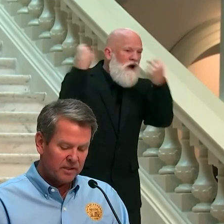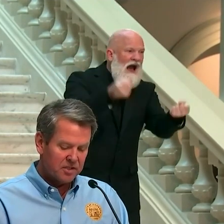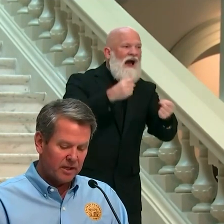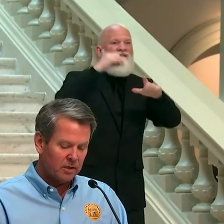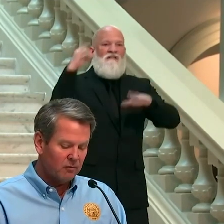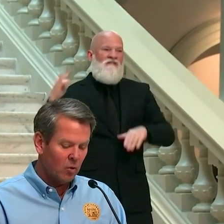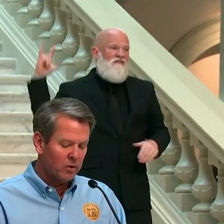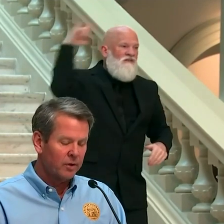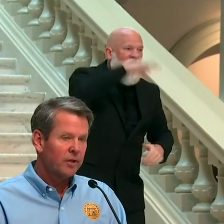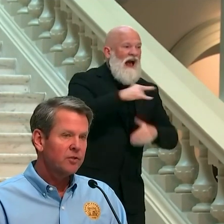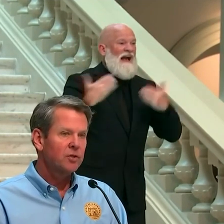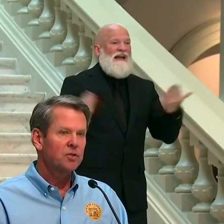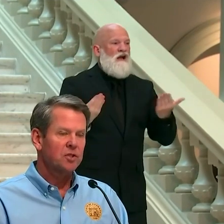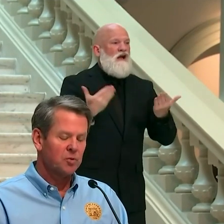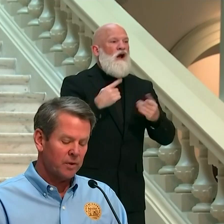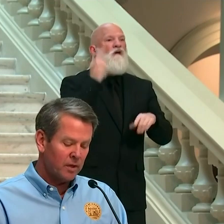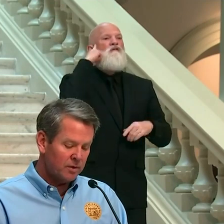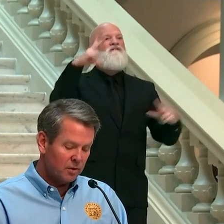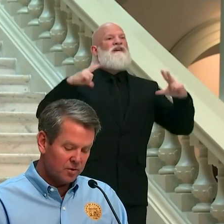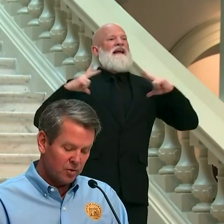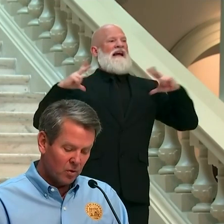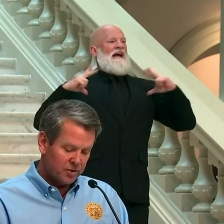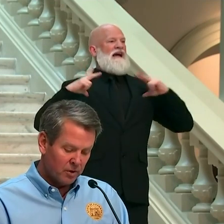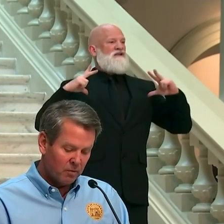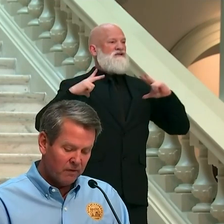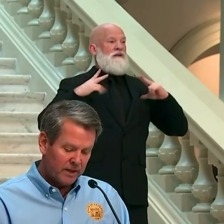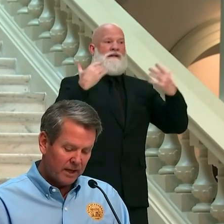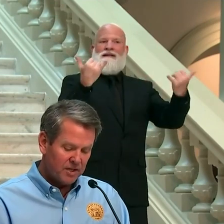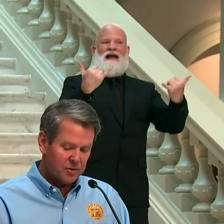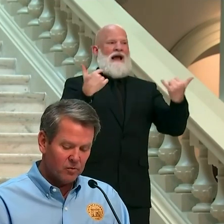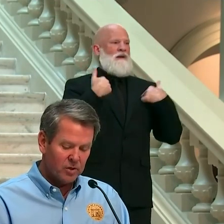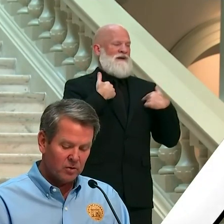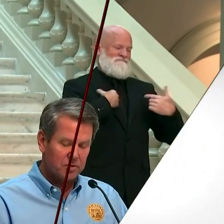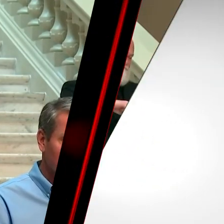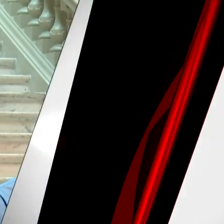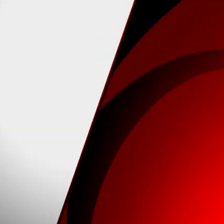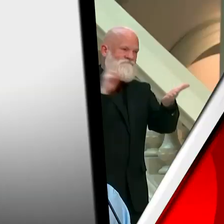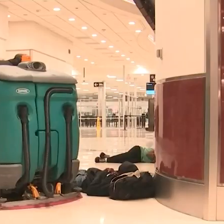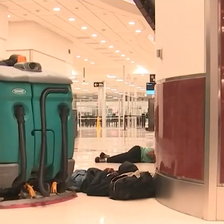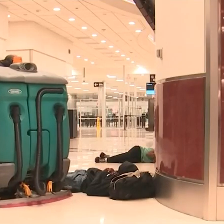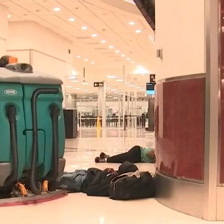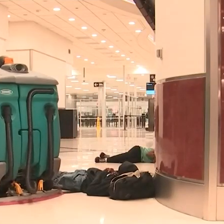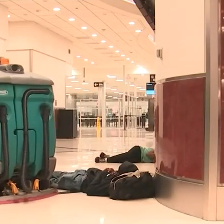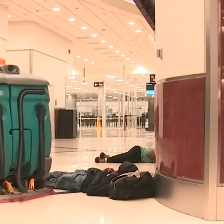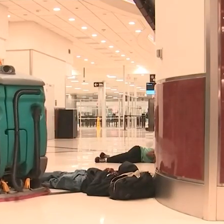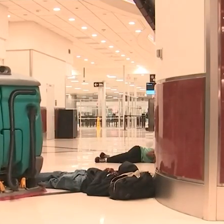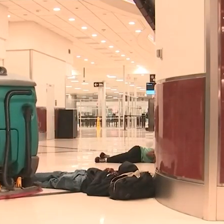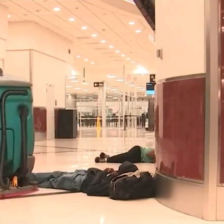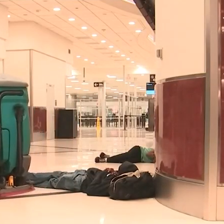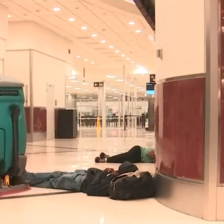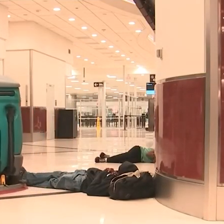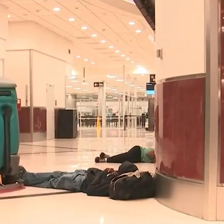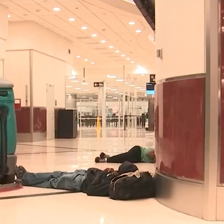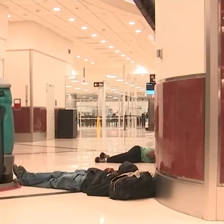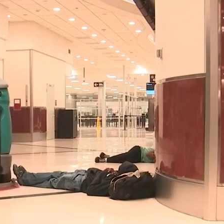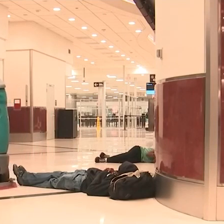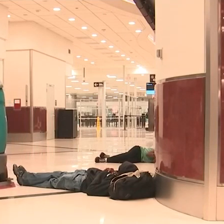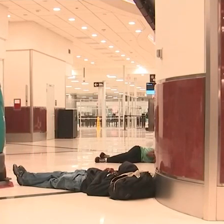will assist healthcare workers, food banks, and long-term care centers. Atlanta's Mayor Keisha Lance Bottoms issuing an executive order